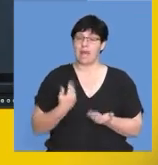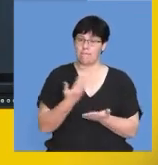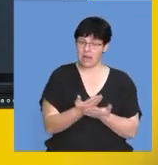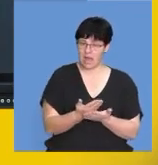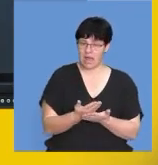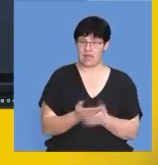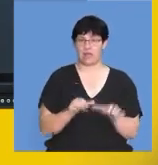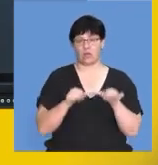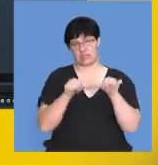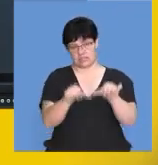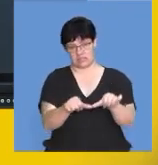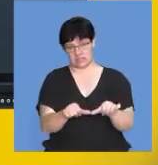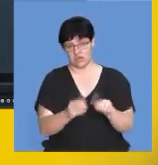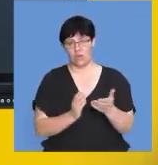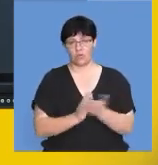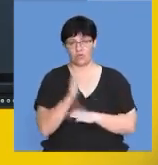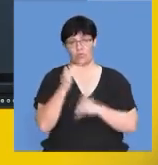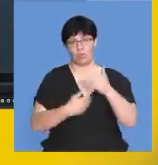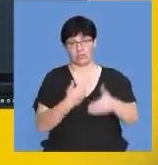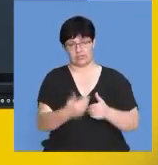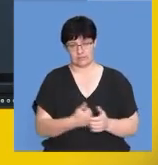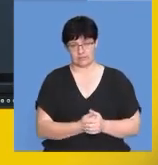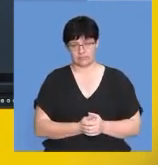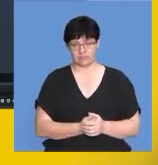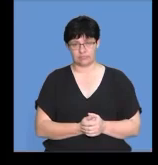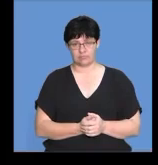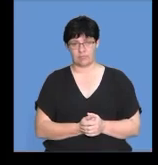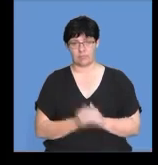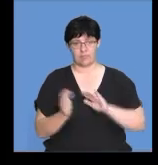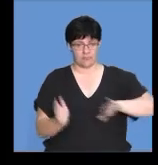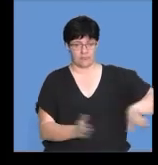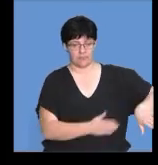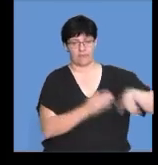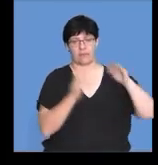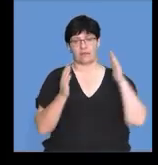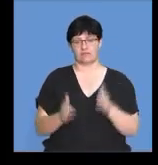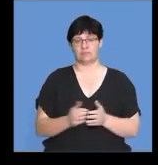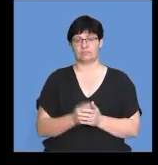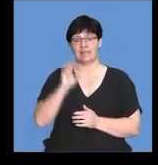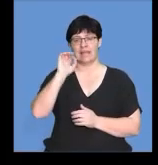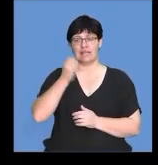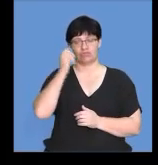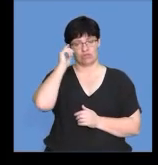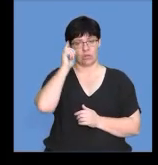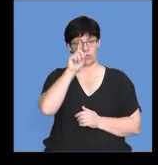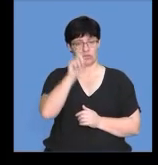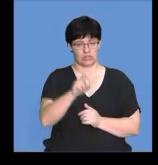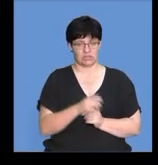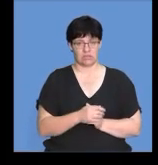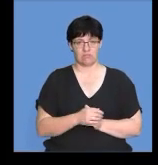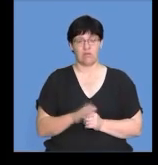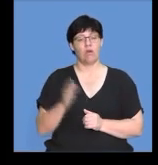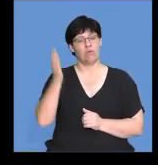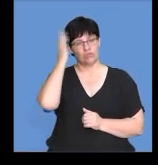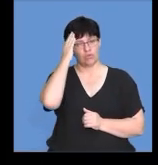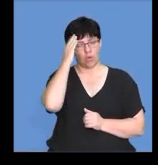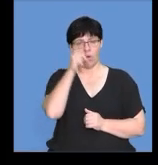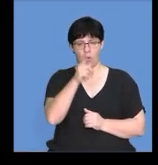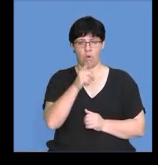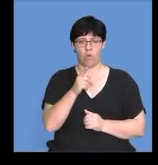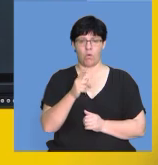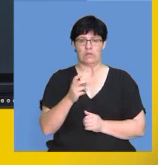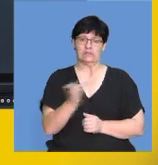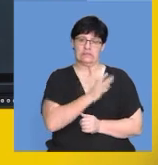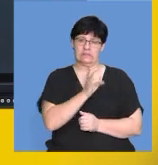method consistently through the process. Let's move on to an interesting question, which I know that you guys have often kind of